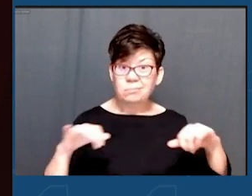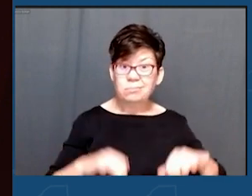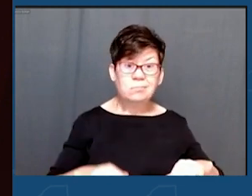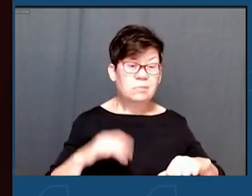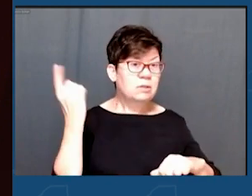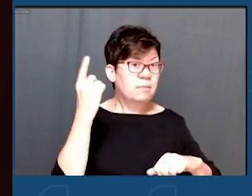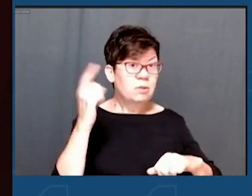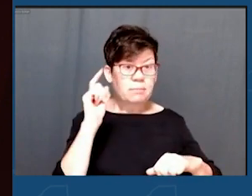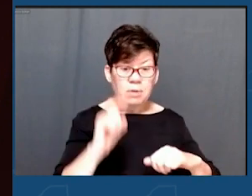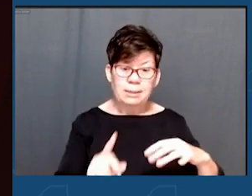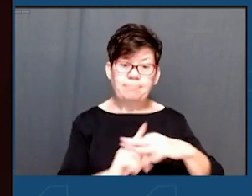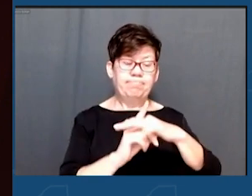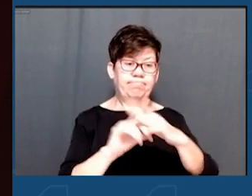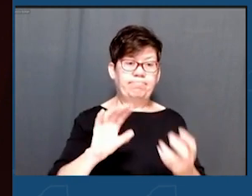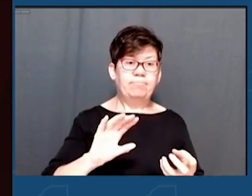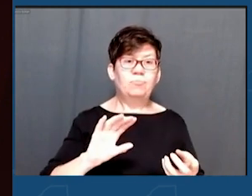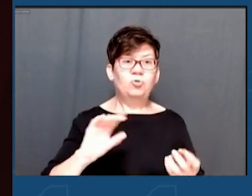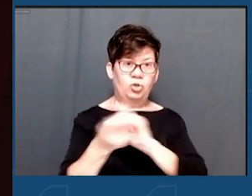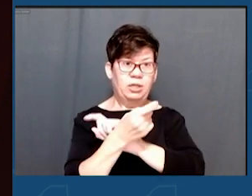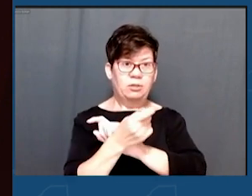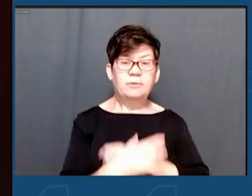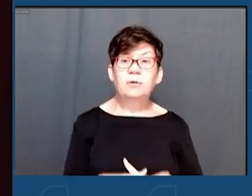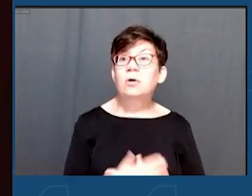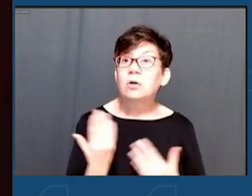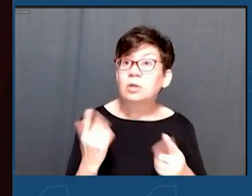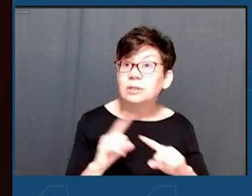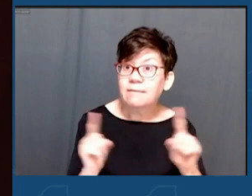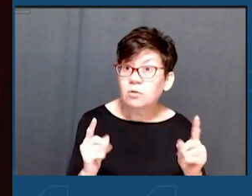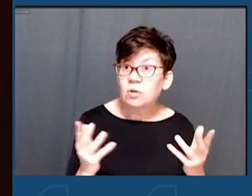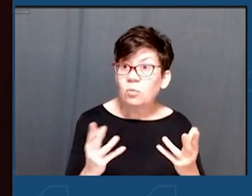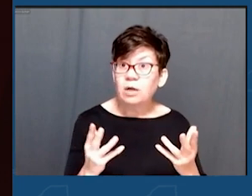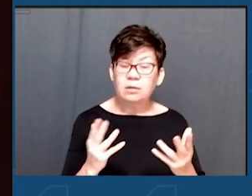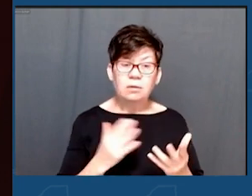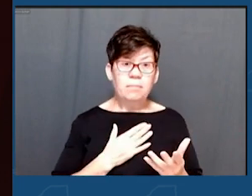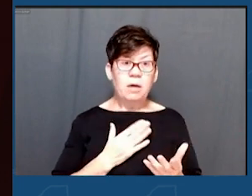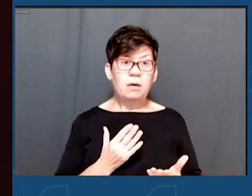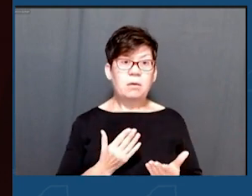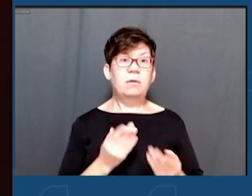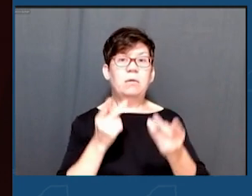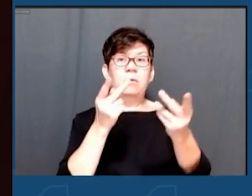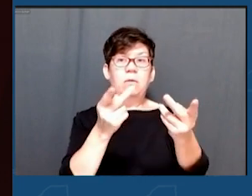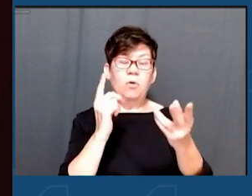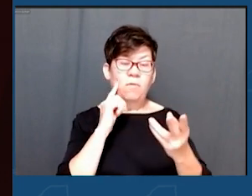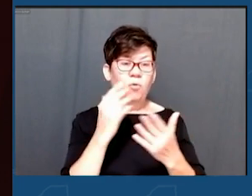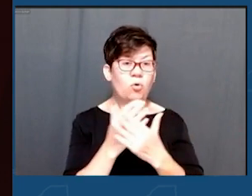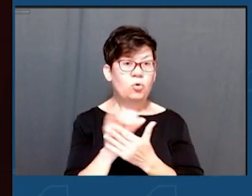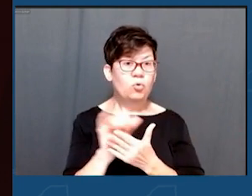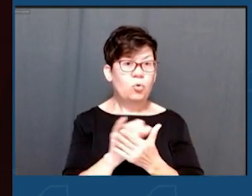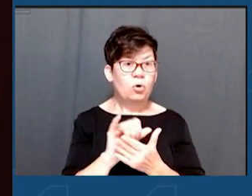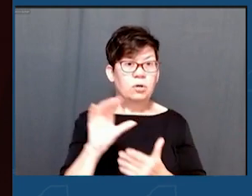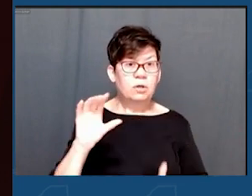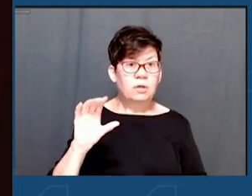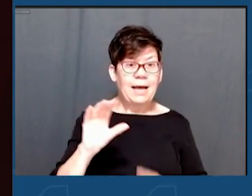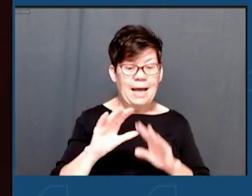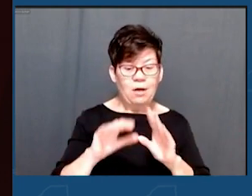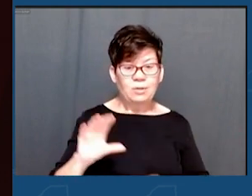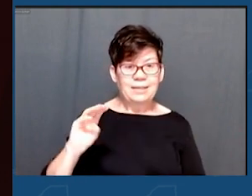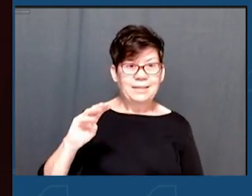different. What is different is, in my proposal for the New York Housing Compact, we're proposing that every community meet a